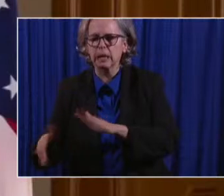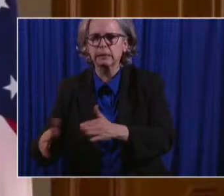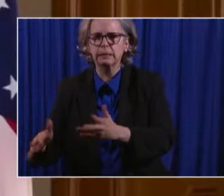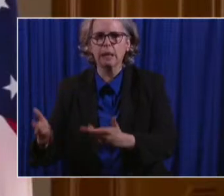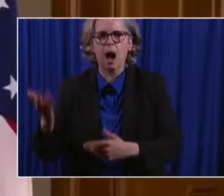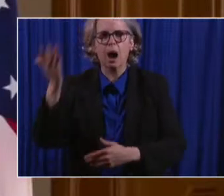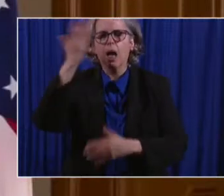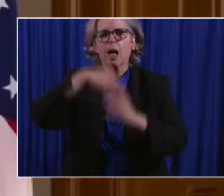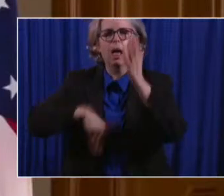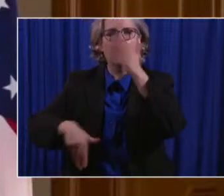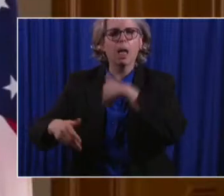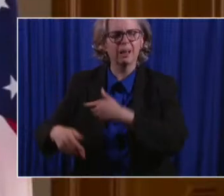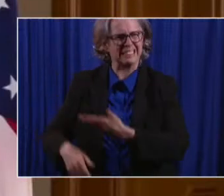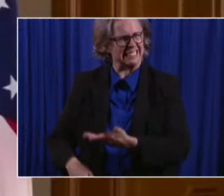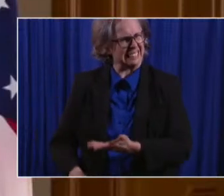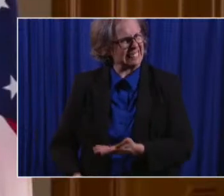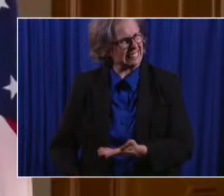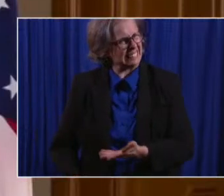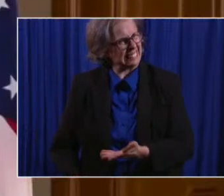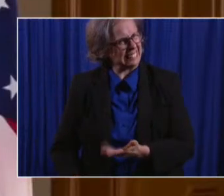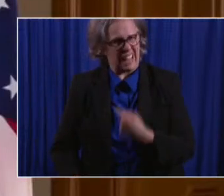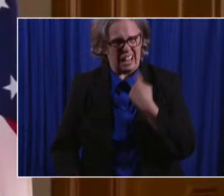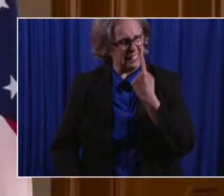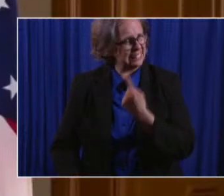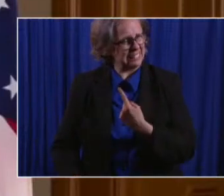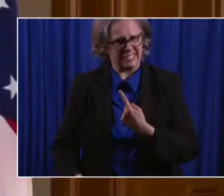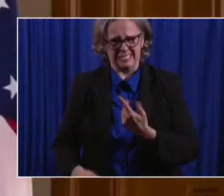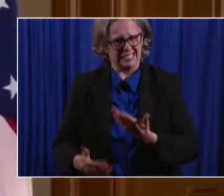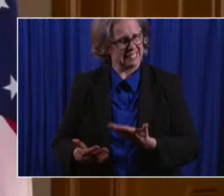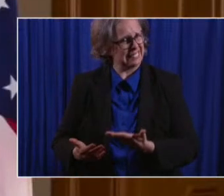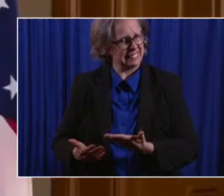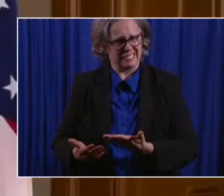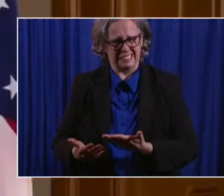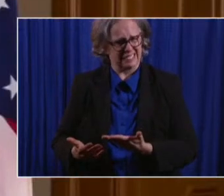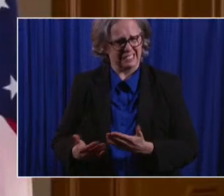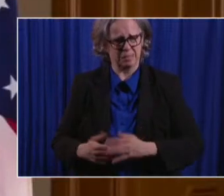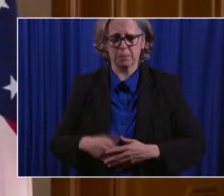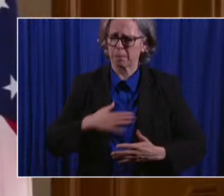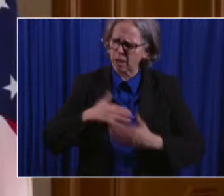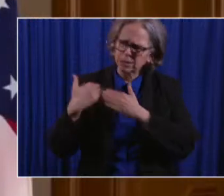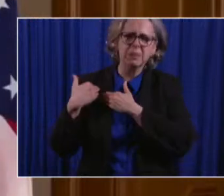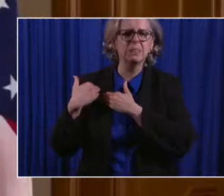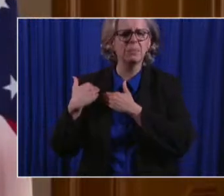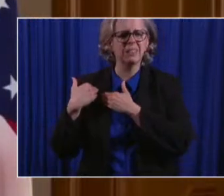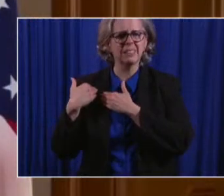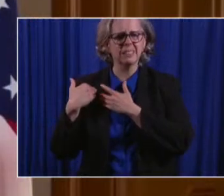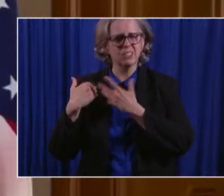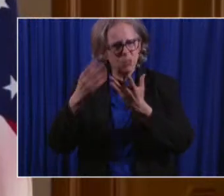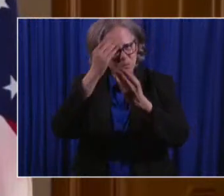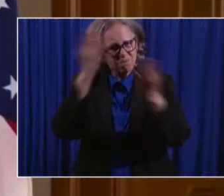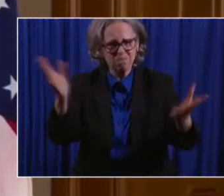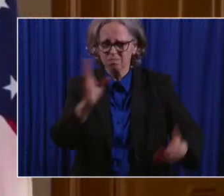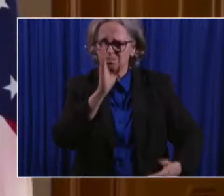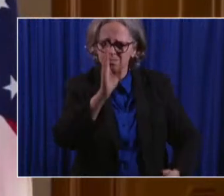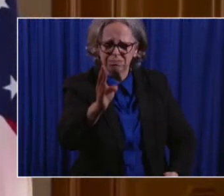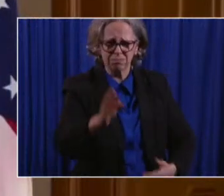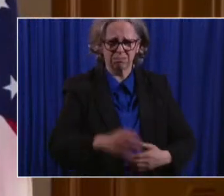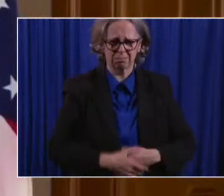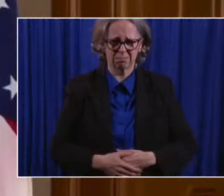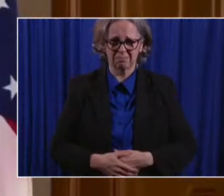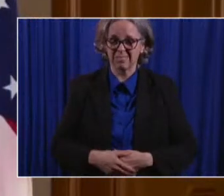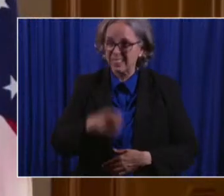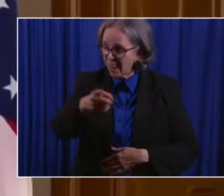to take the information that they give us, to get that information out. And that is, if you're unvaccinated, the danger is